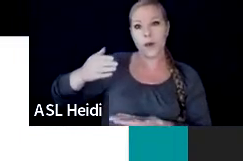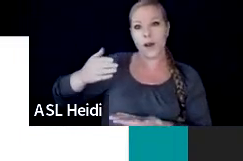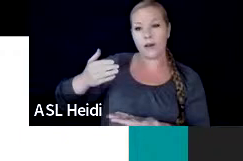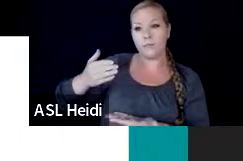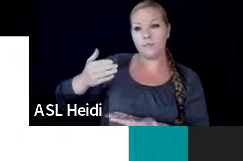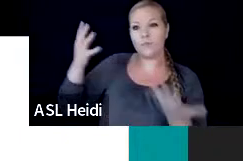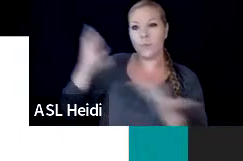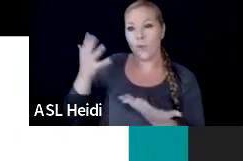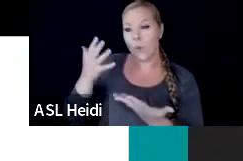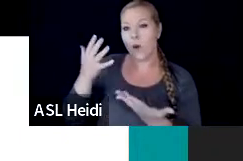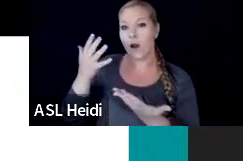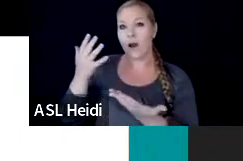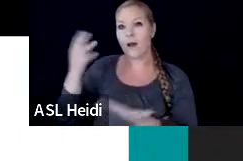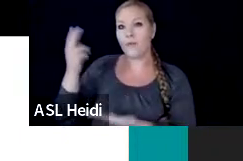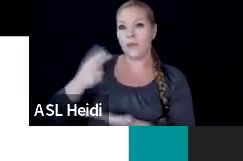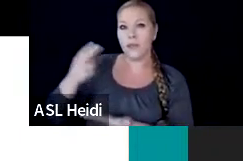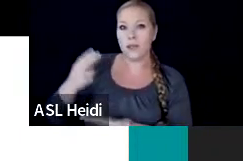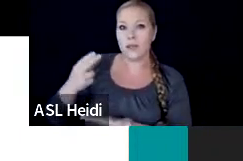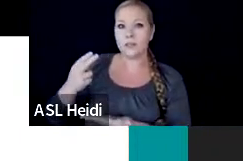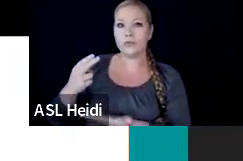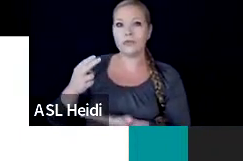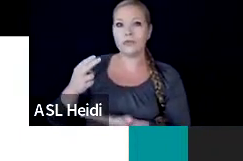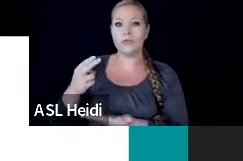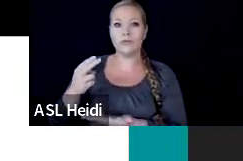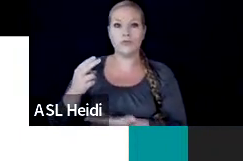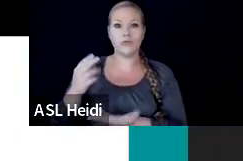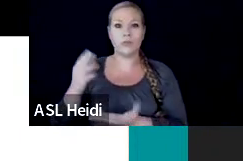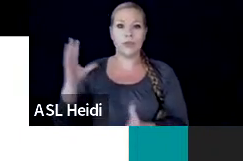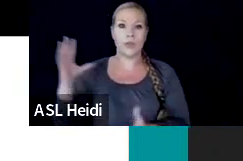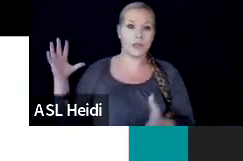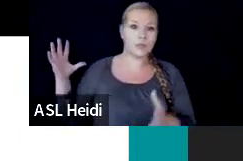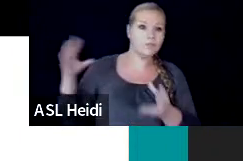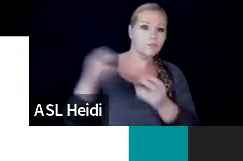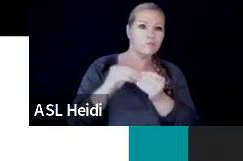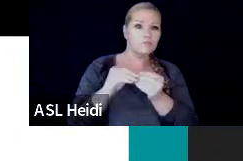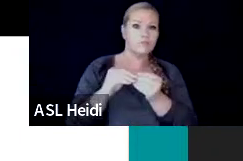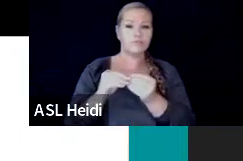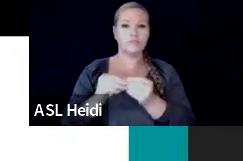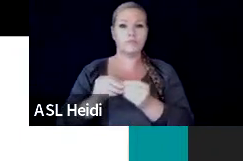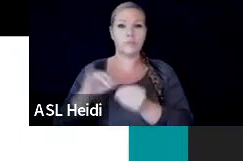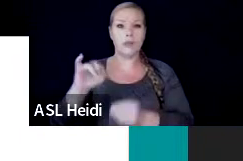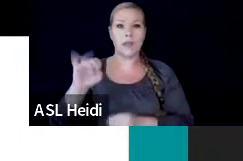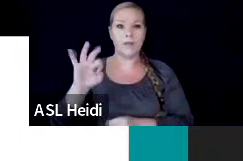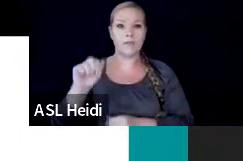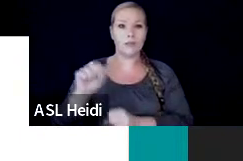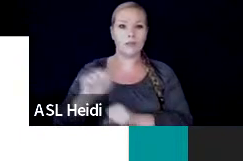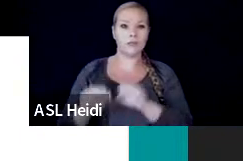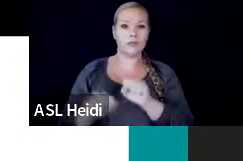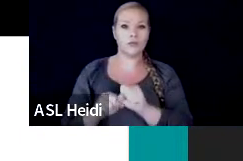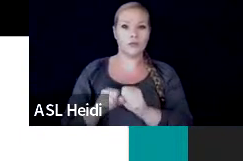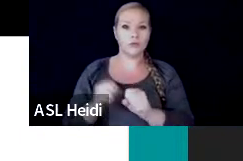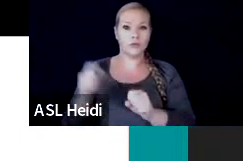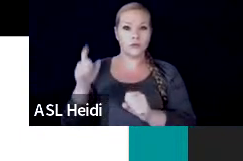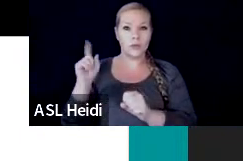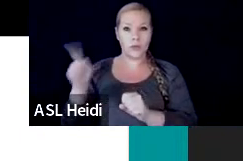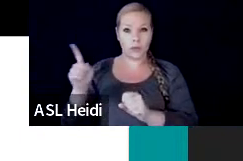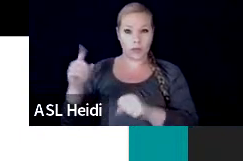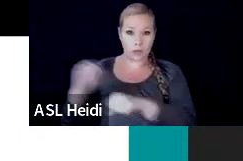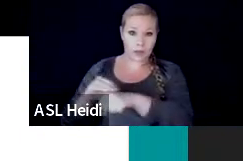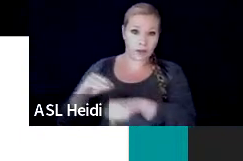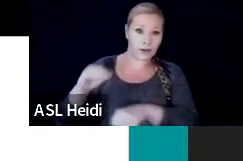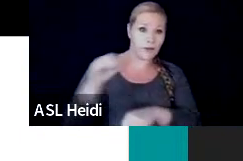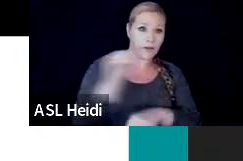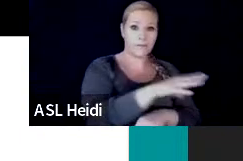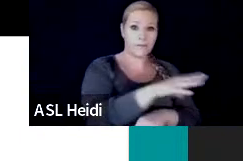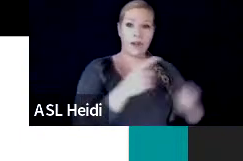the history of infrastructure has done to accessibility, whether through